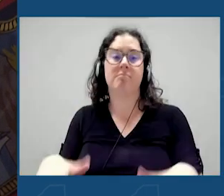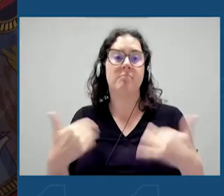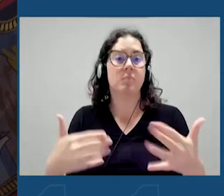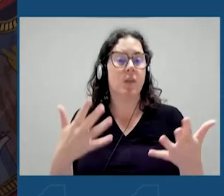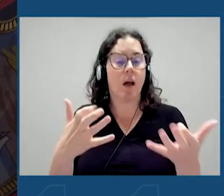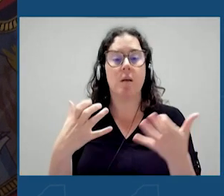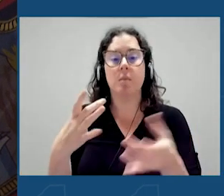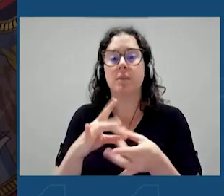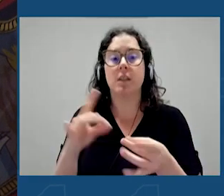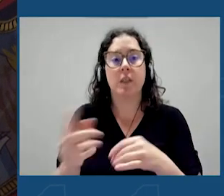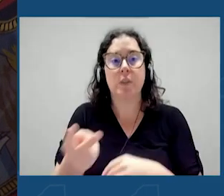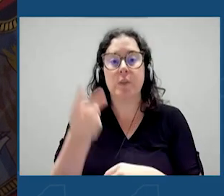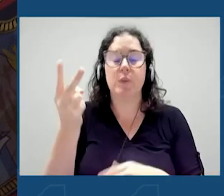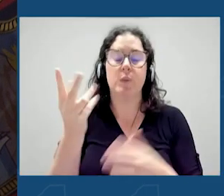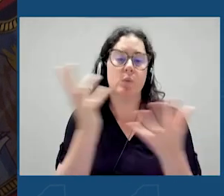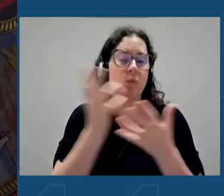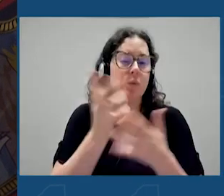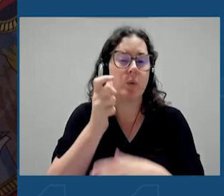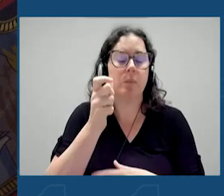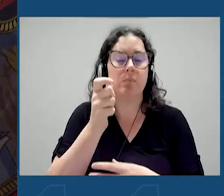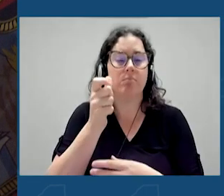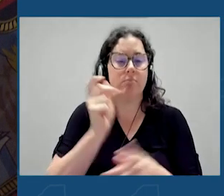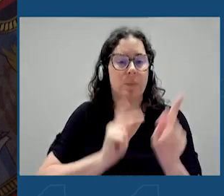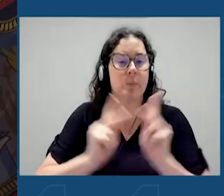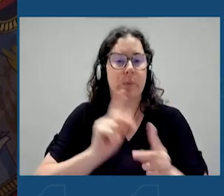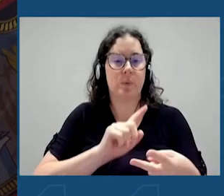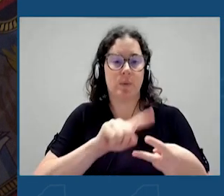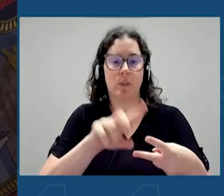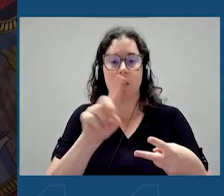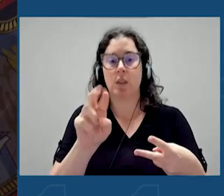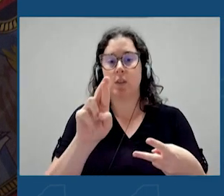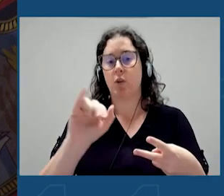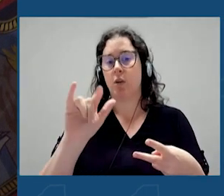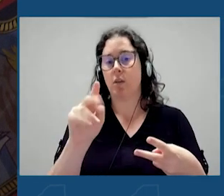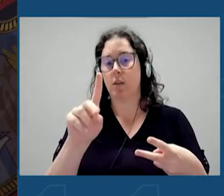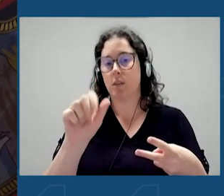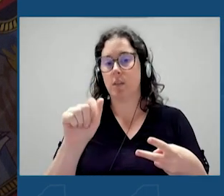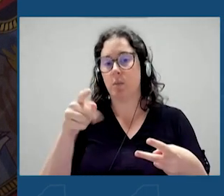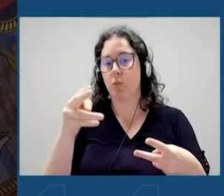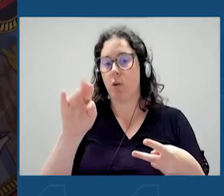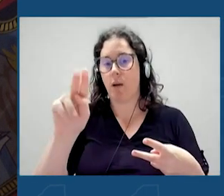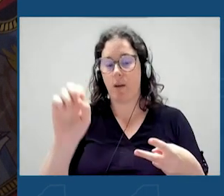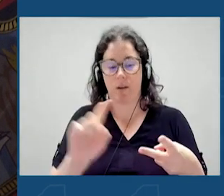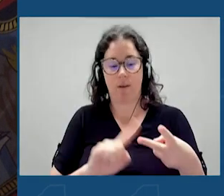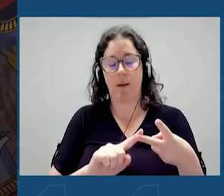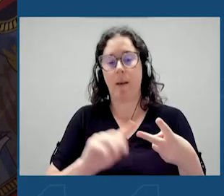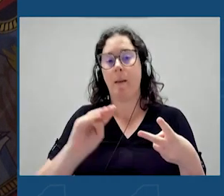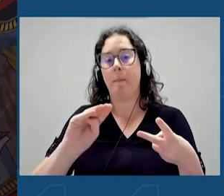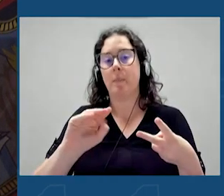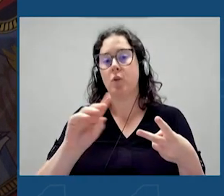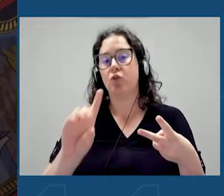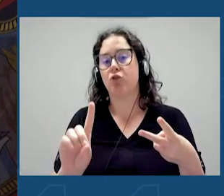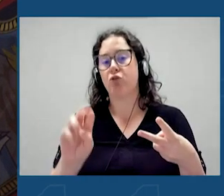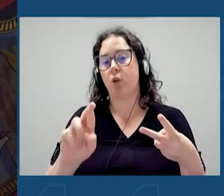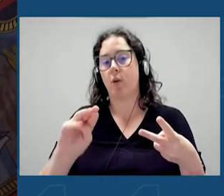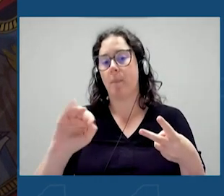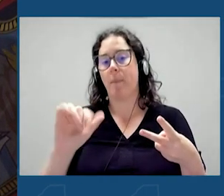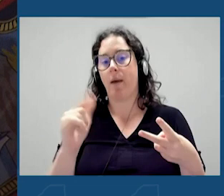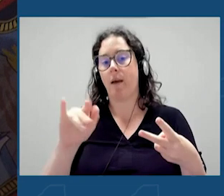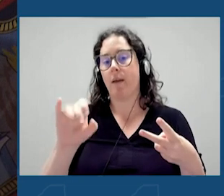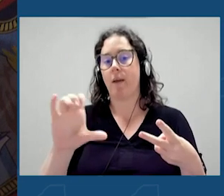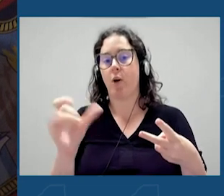two extraordinary individuals. Dr. Linda Prine and Dr. Maggie Carpenter are here with us here today. Let's give them another round of